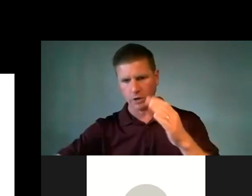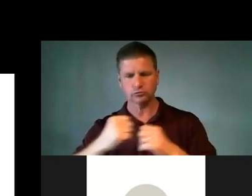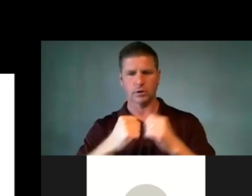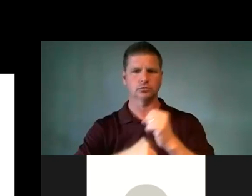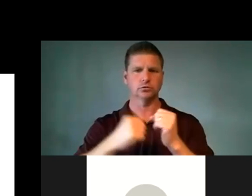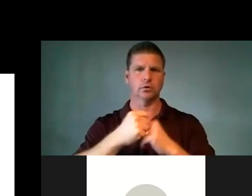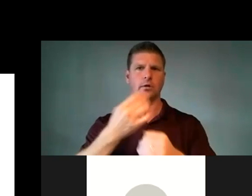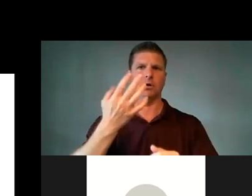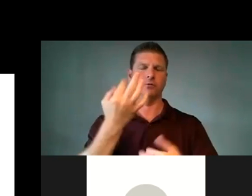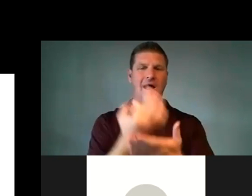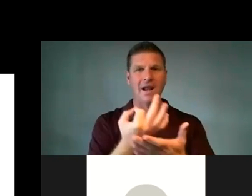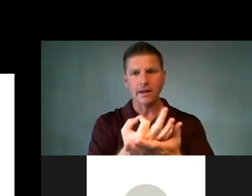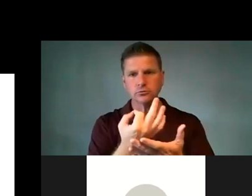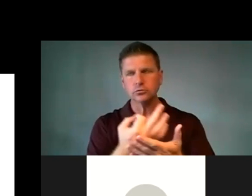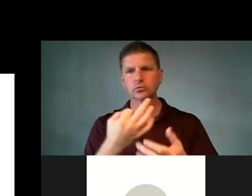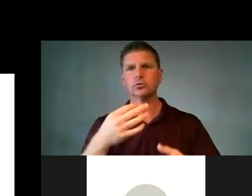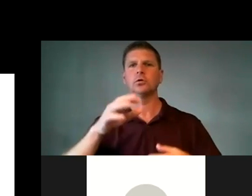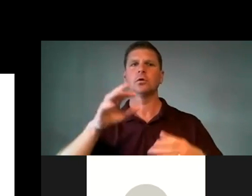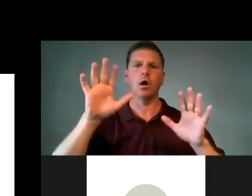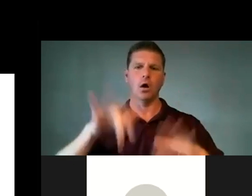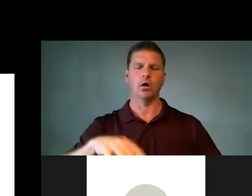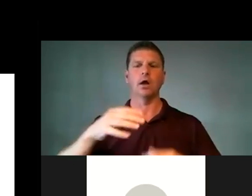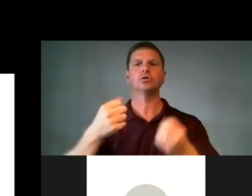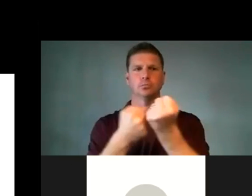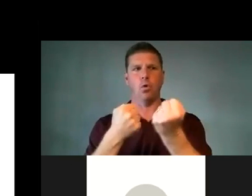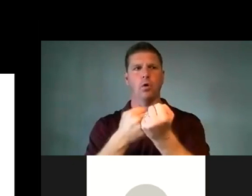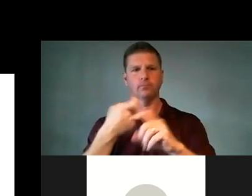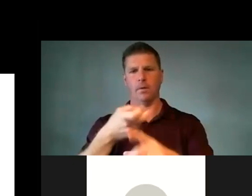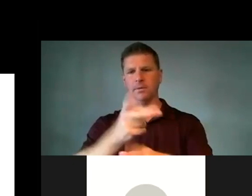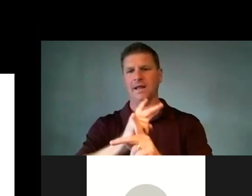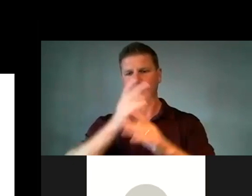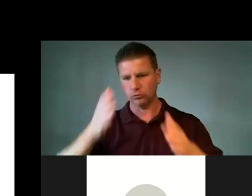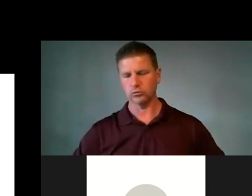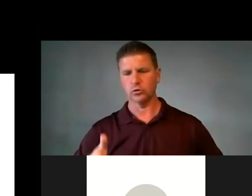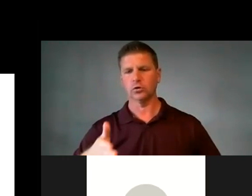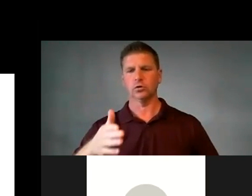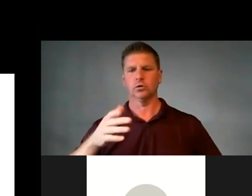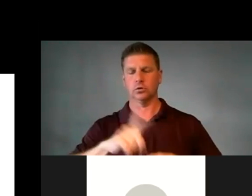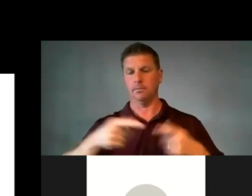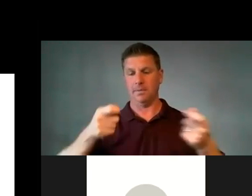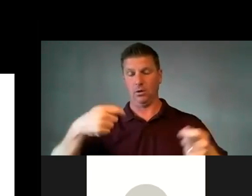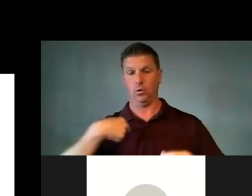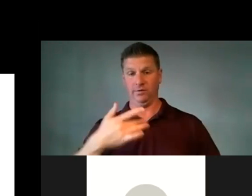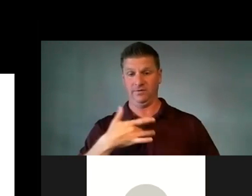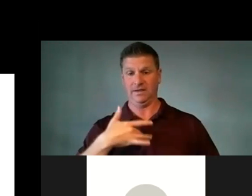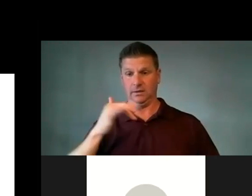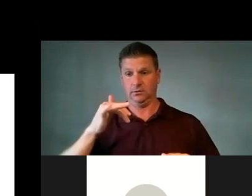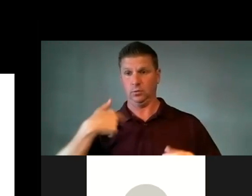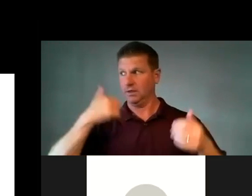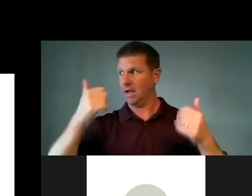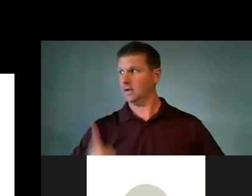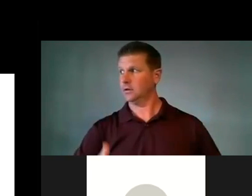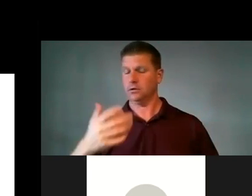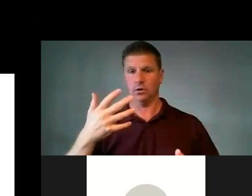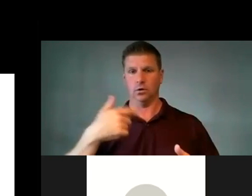and the financials, and of course, getting support from the lenders to be able to manage that. We feel we can get there, and